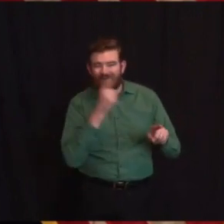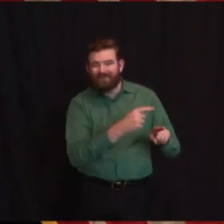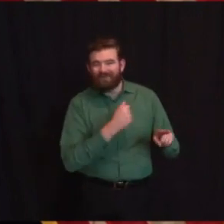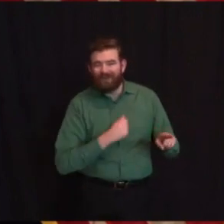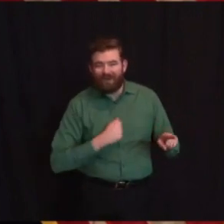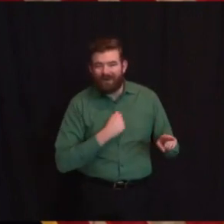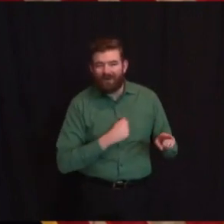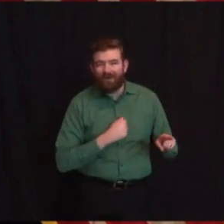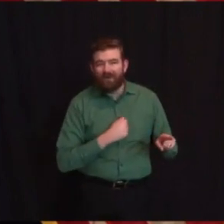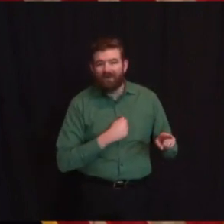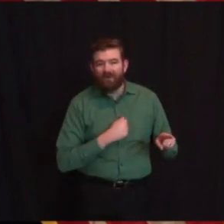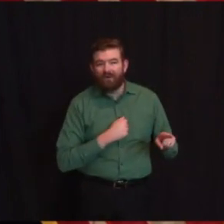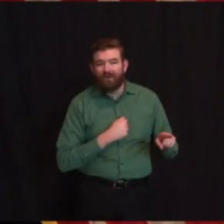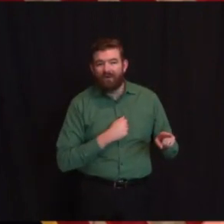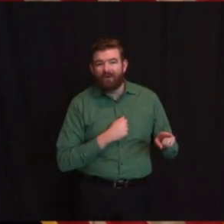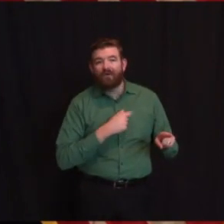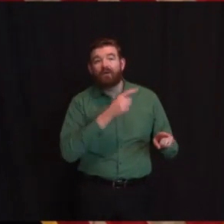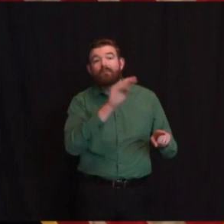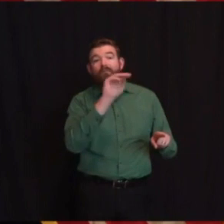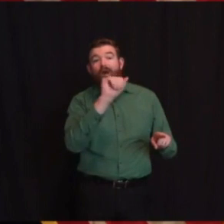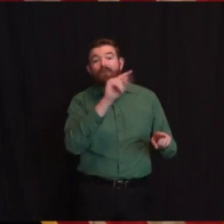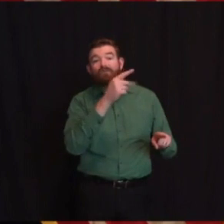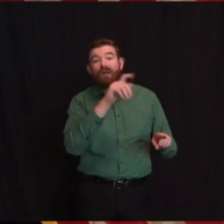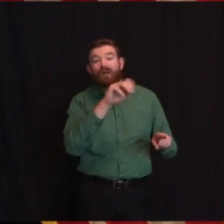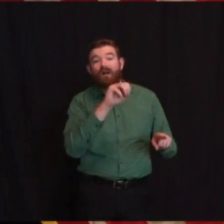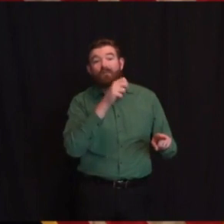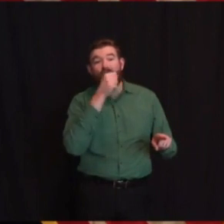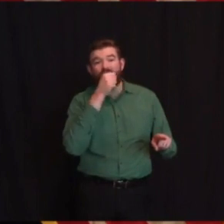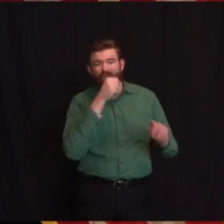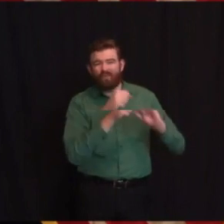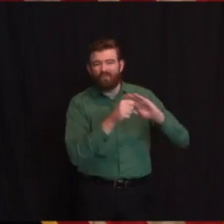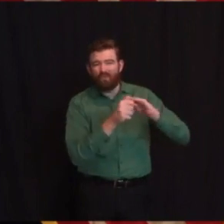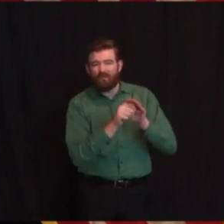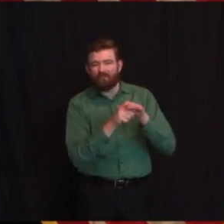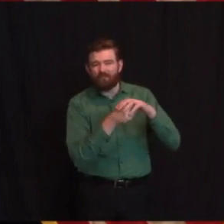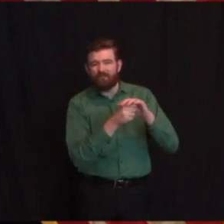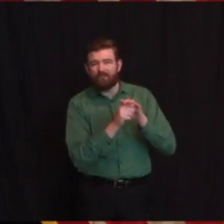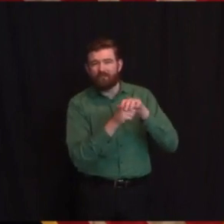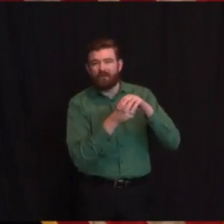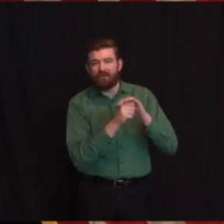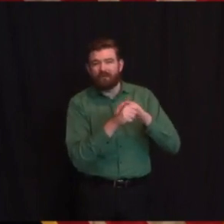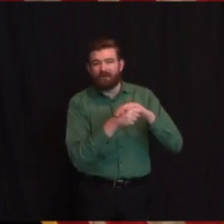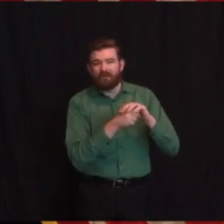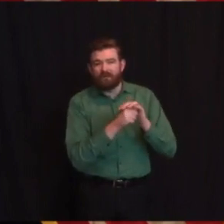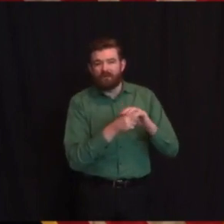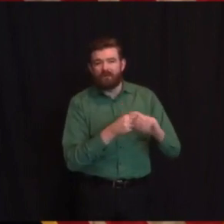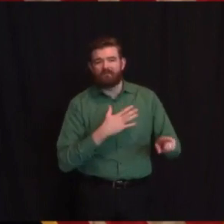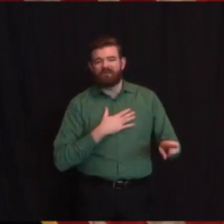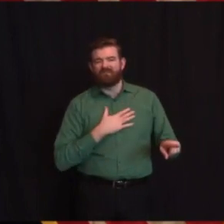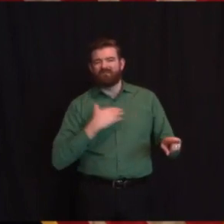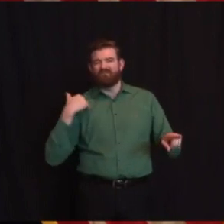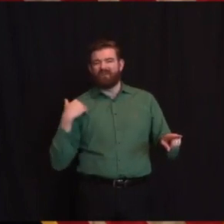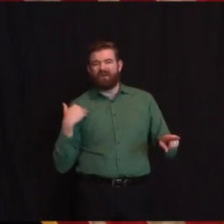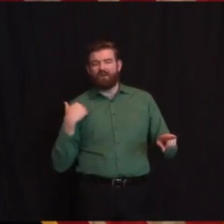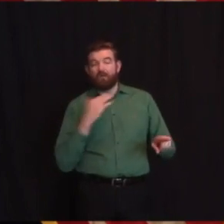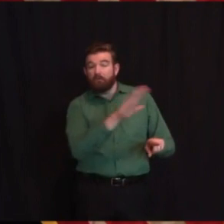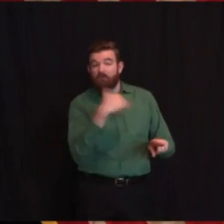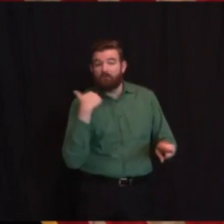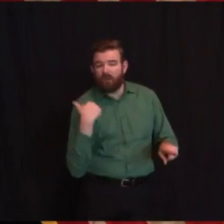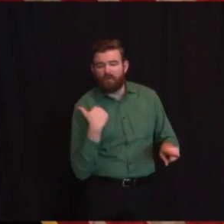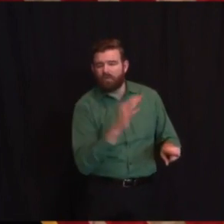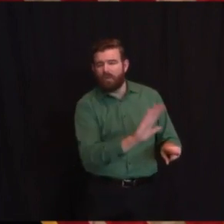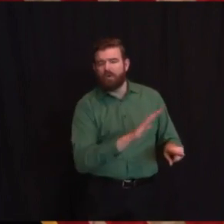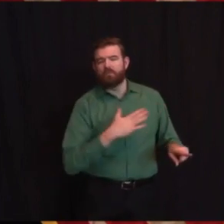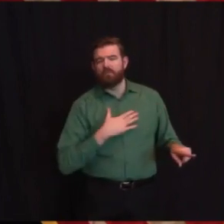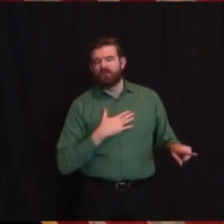you wipe down the mic there? And again, that's on me, not you. As a general matter, this is one of the